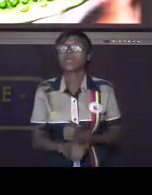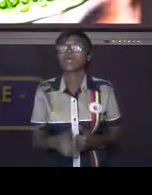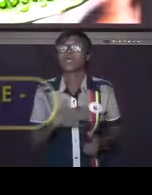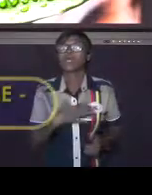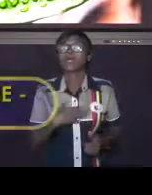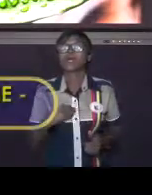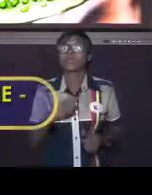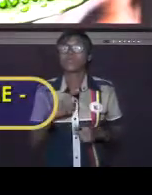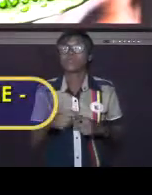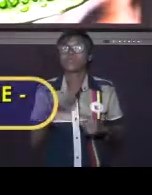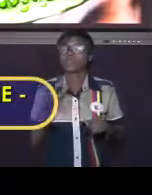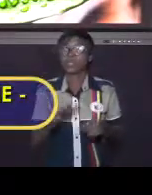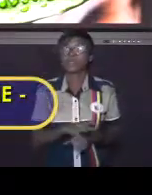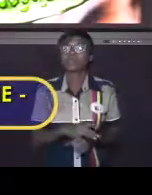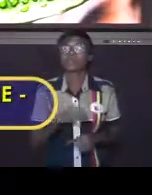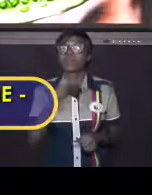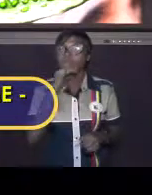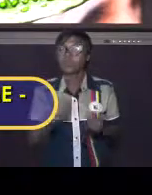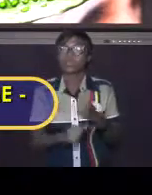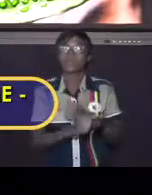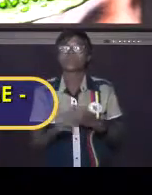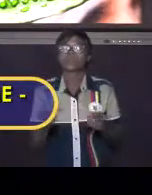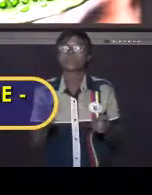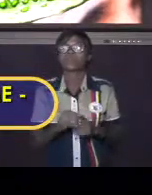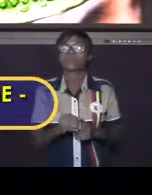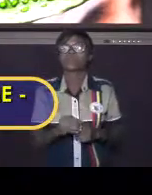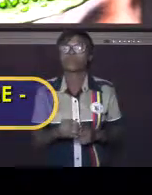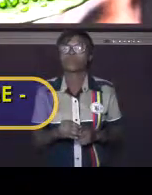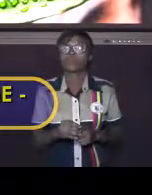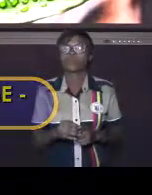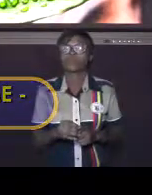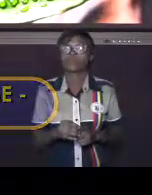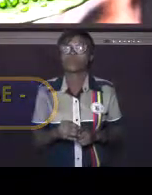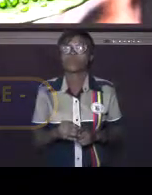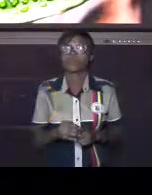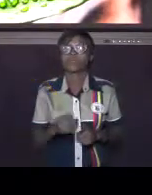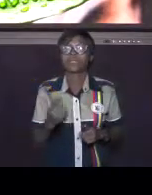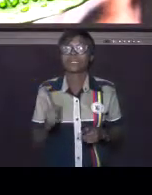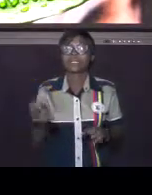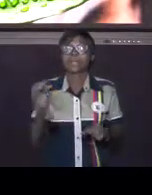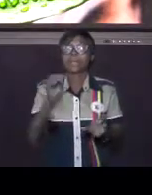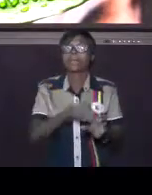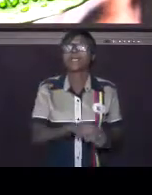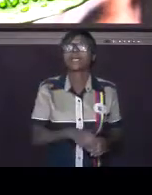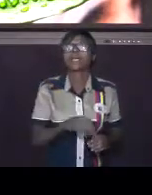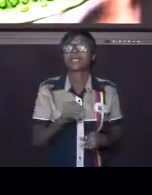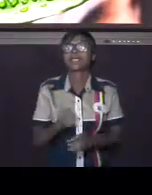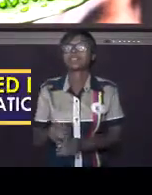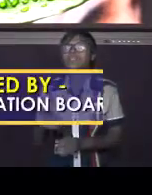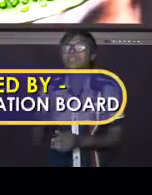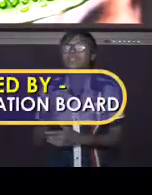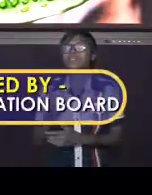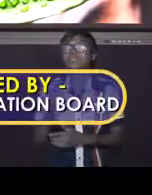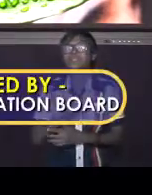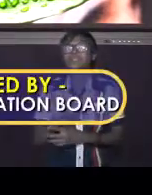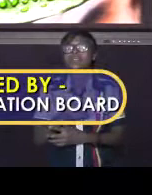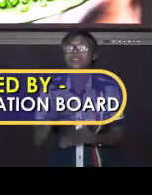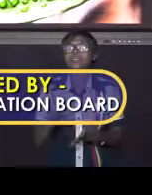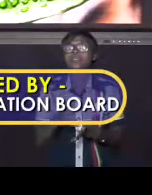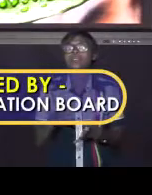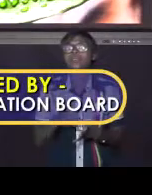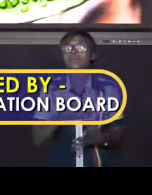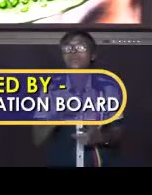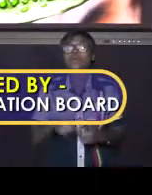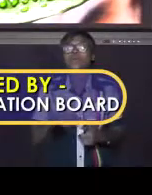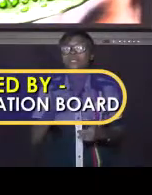Likewise, talking about wind, talking about air, the plants need it to have it at a